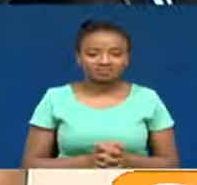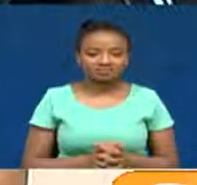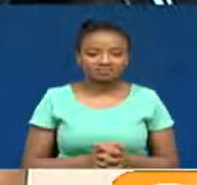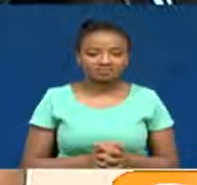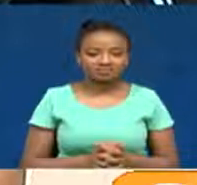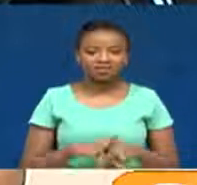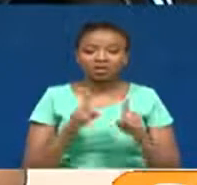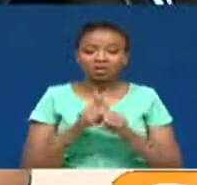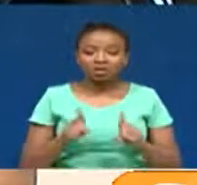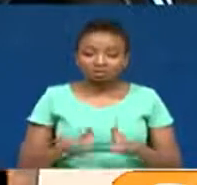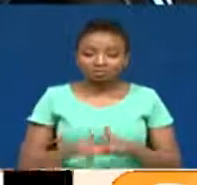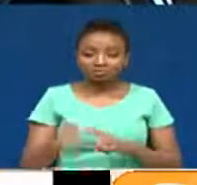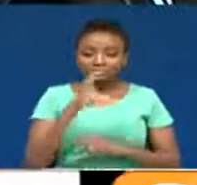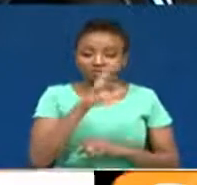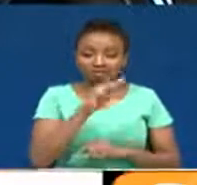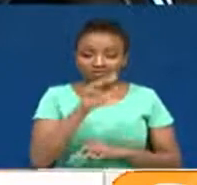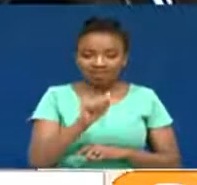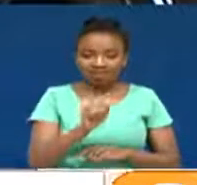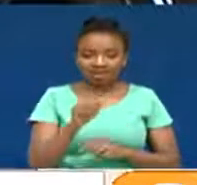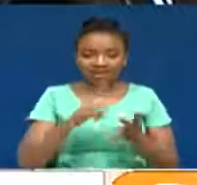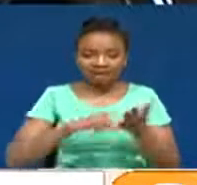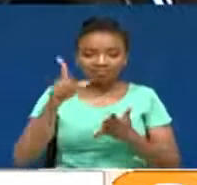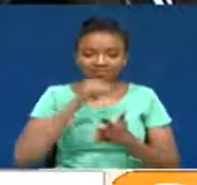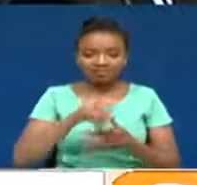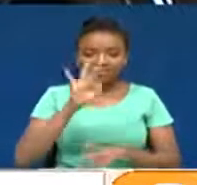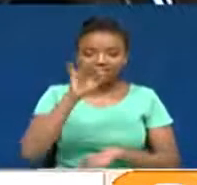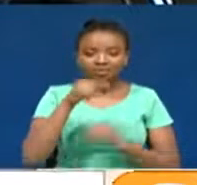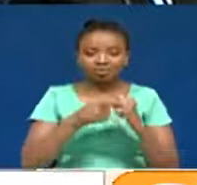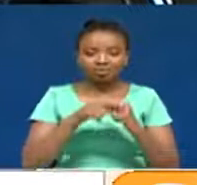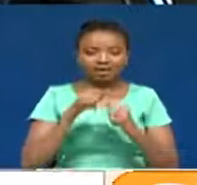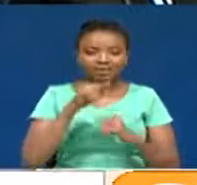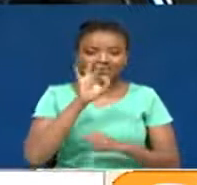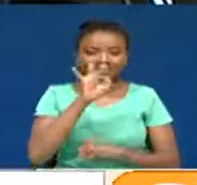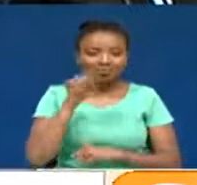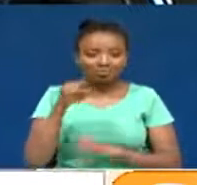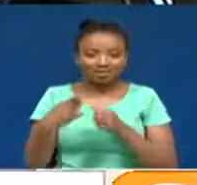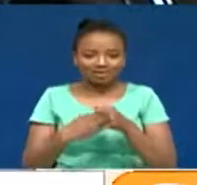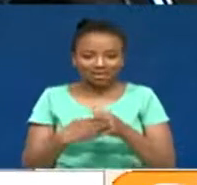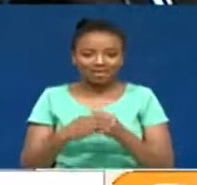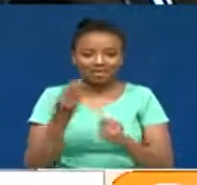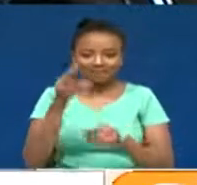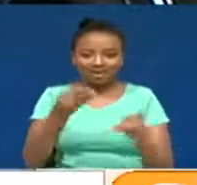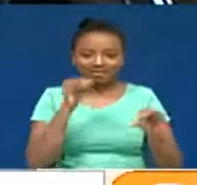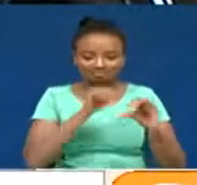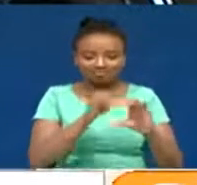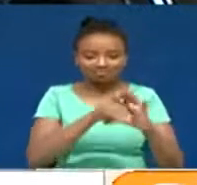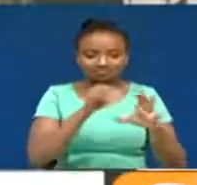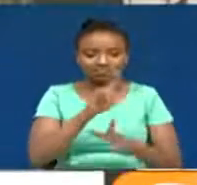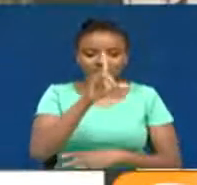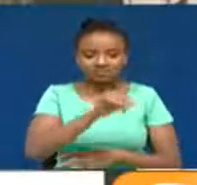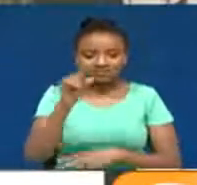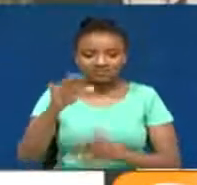The Capital Markets Authority, CMA, has approved a 3.9 billion shilling corporate bond for investment in affordable housing.